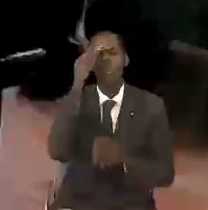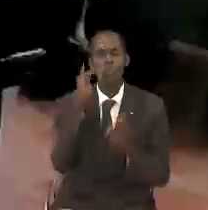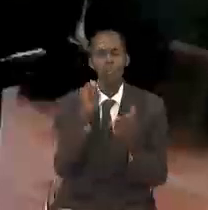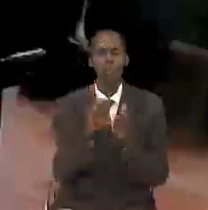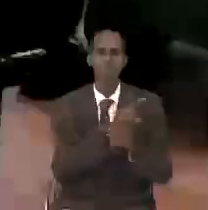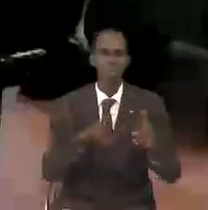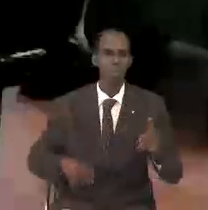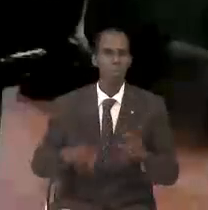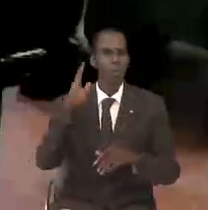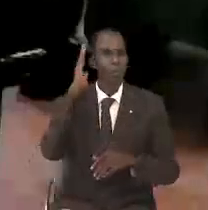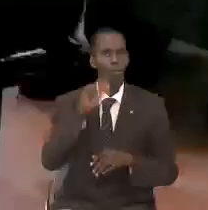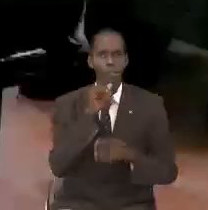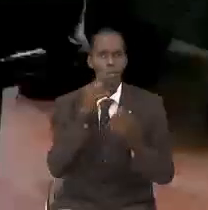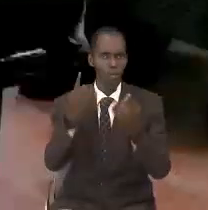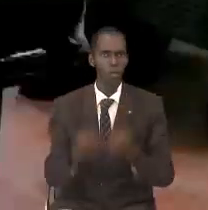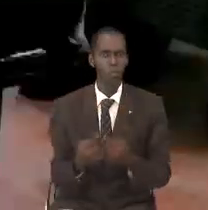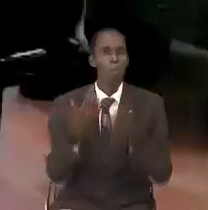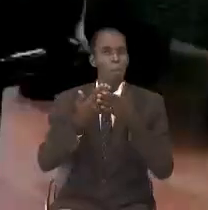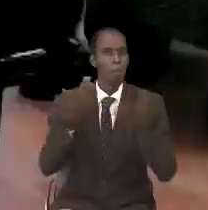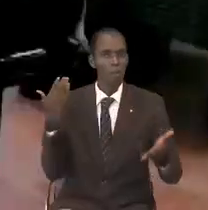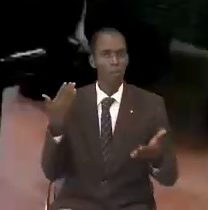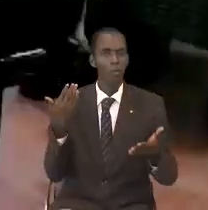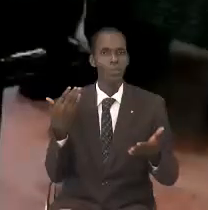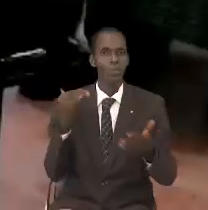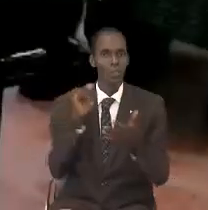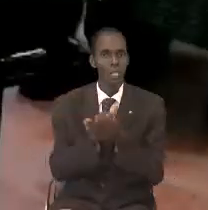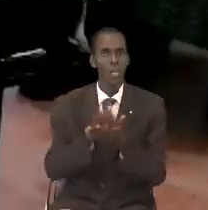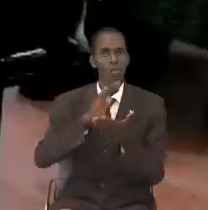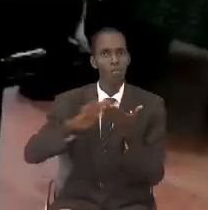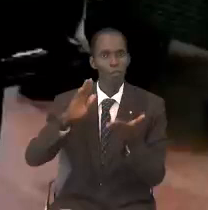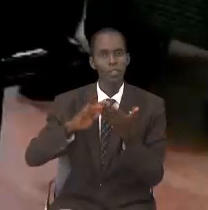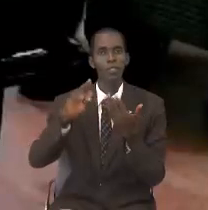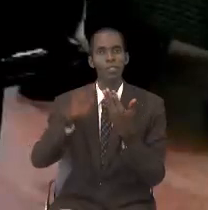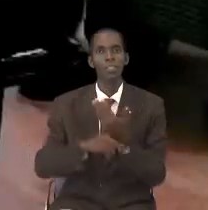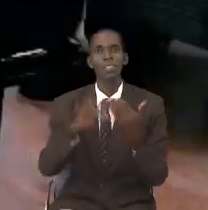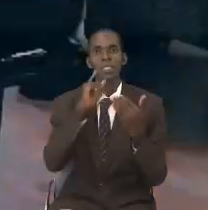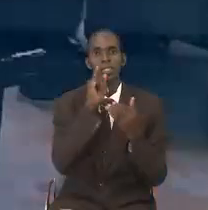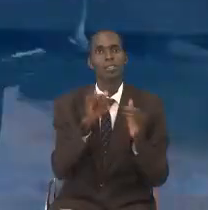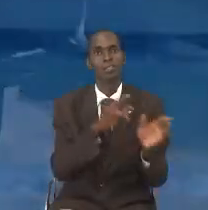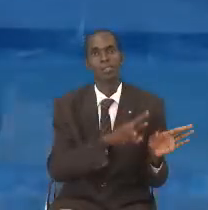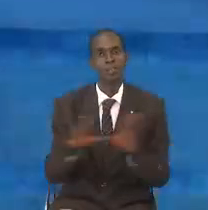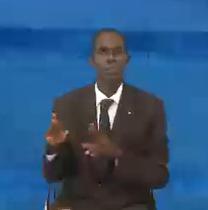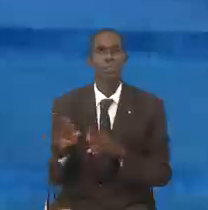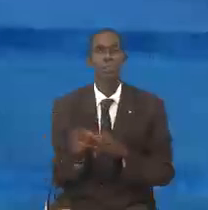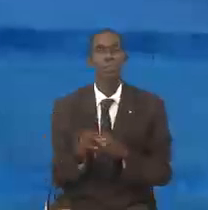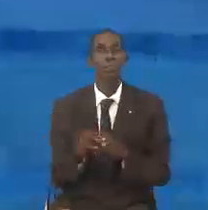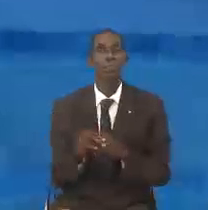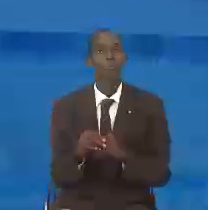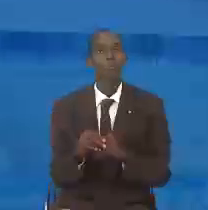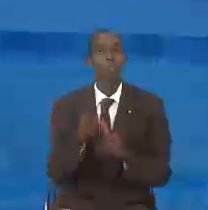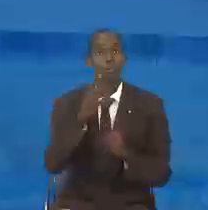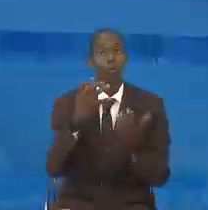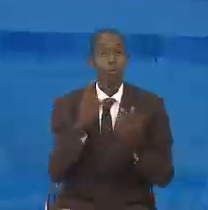not come before that forgiveness is available? They want to be